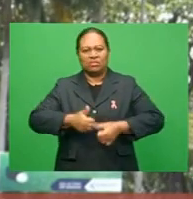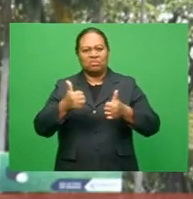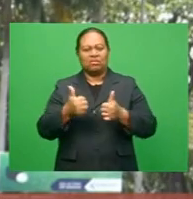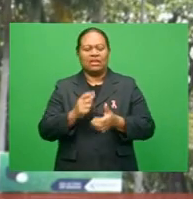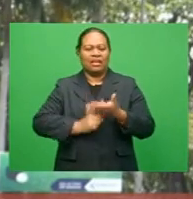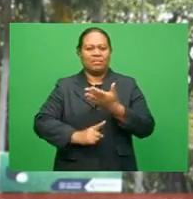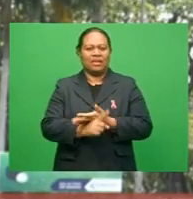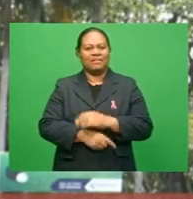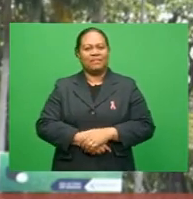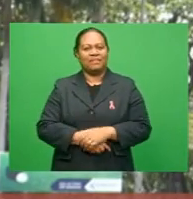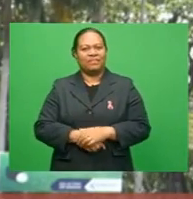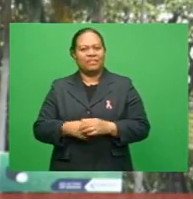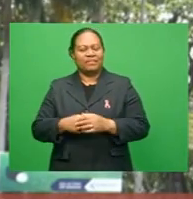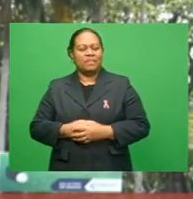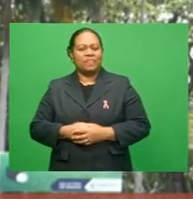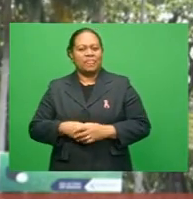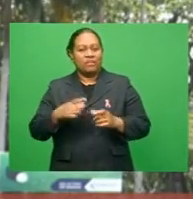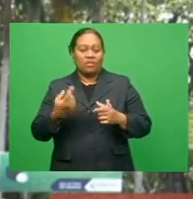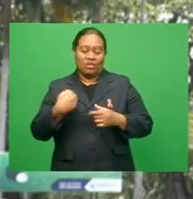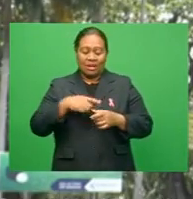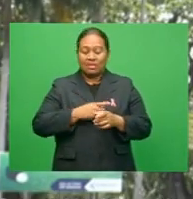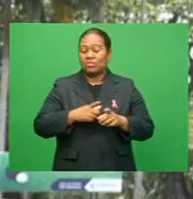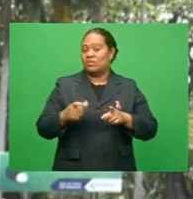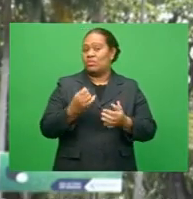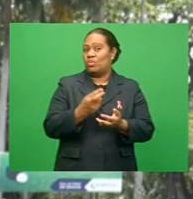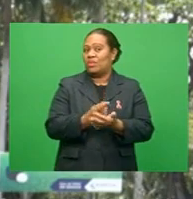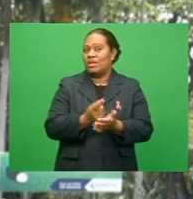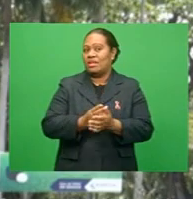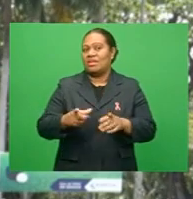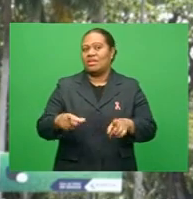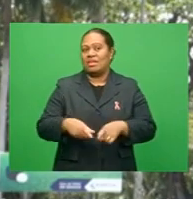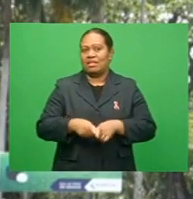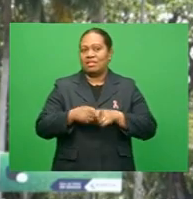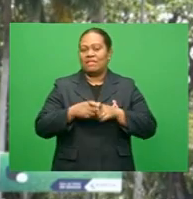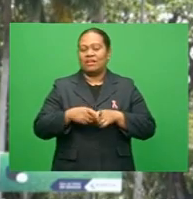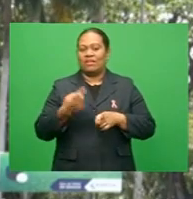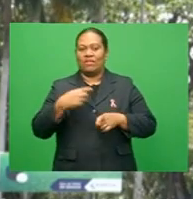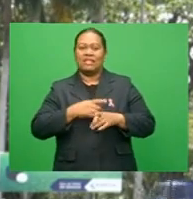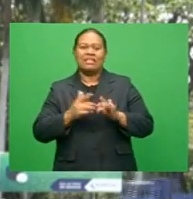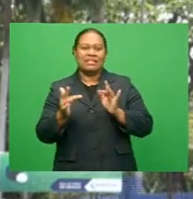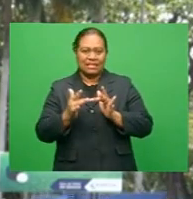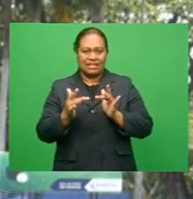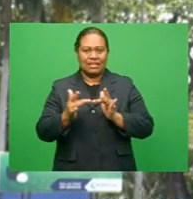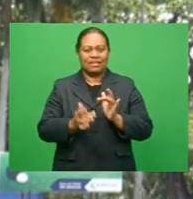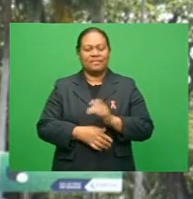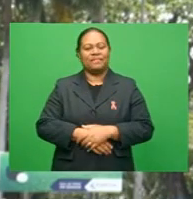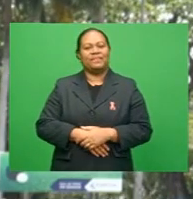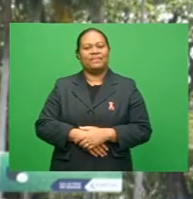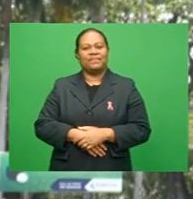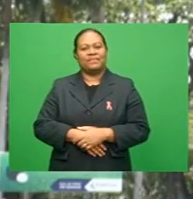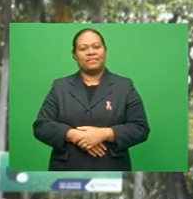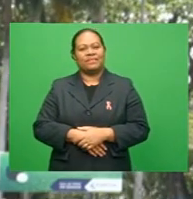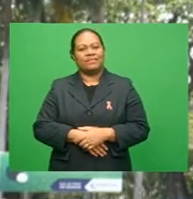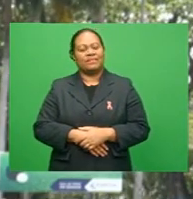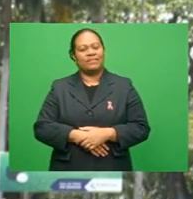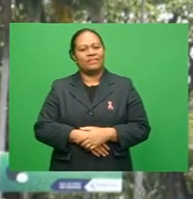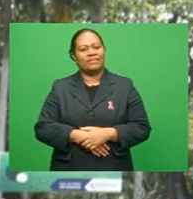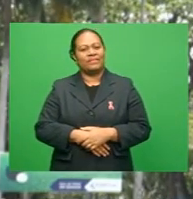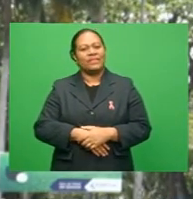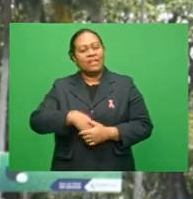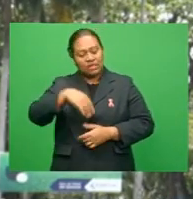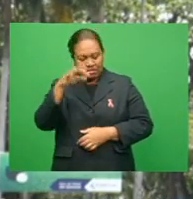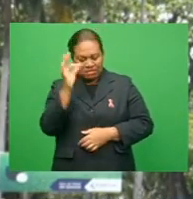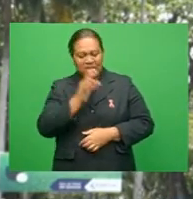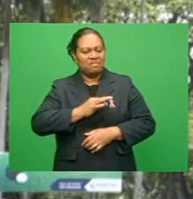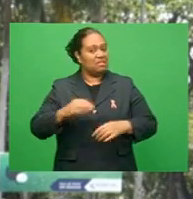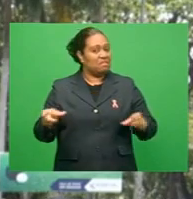This year have been practicing really hard for this single, so I believe there's going to be a challenge